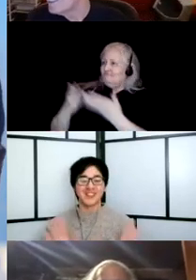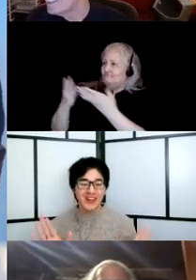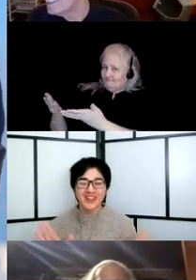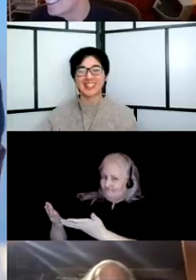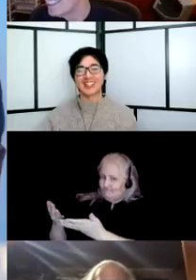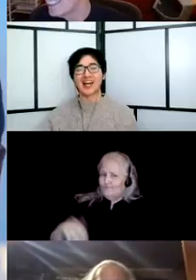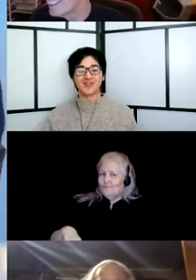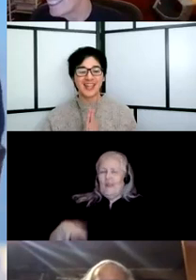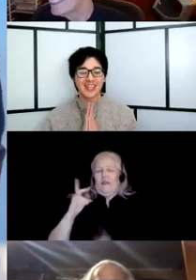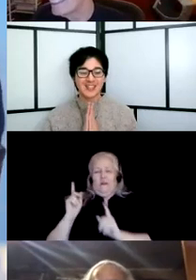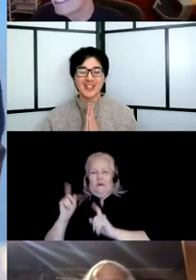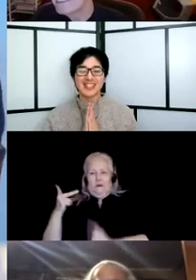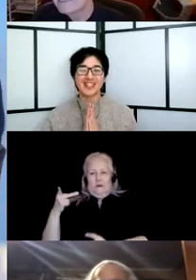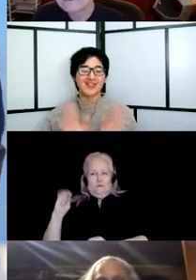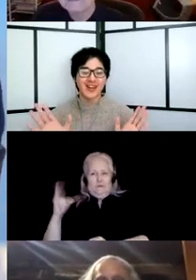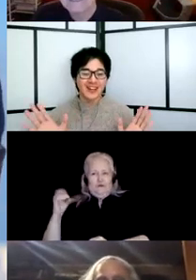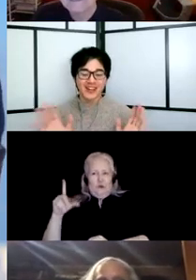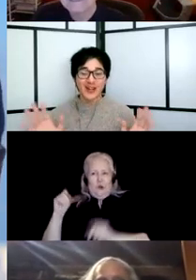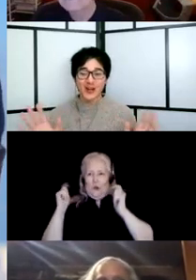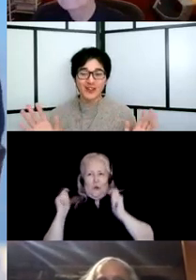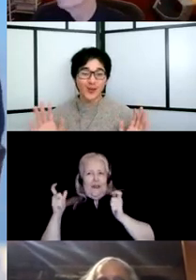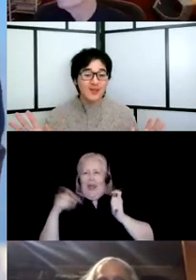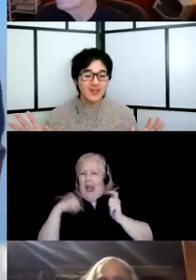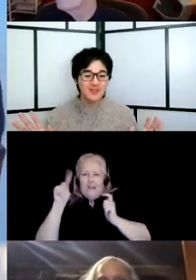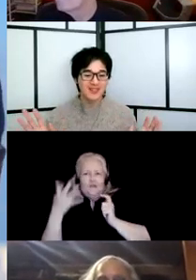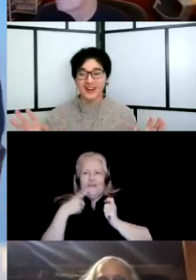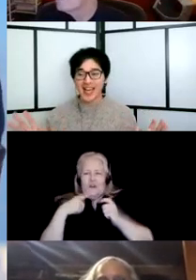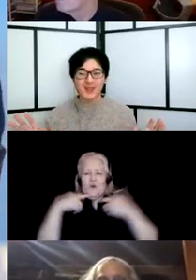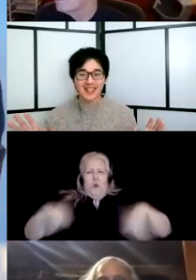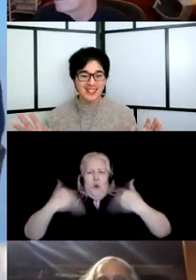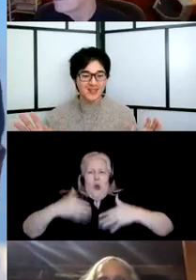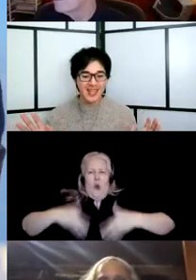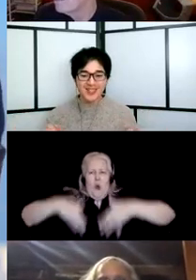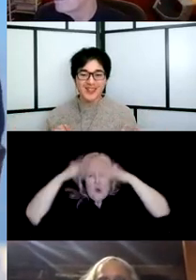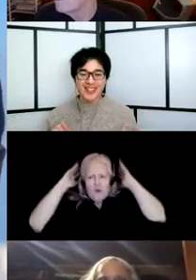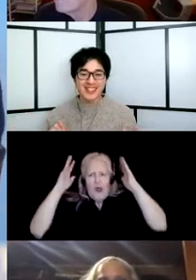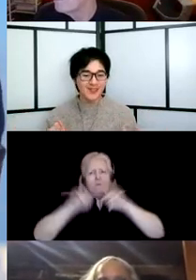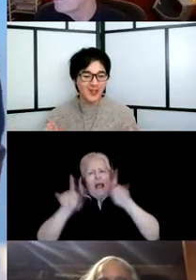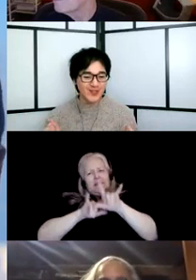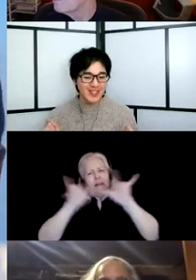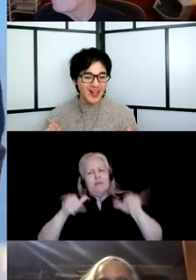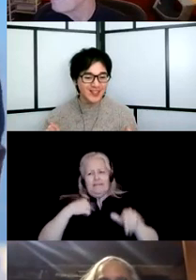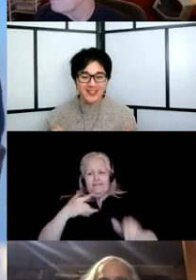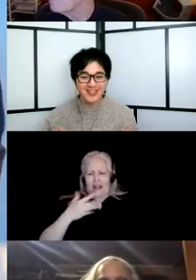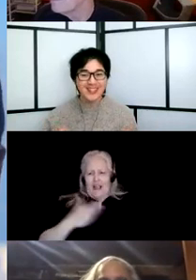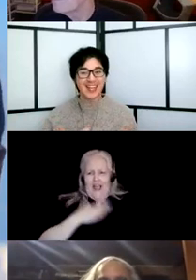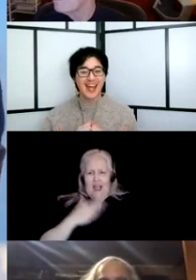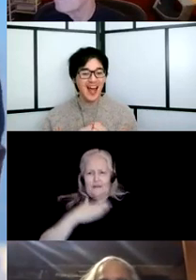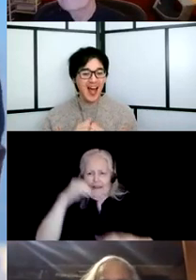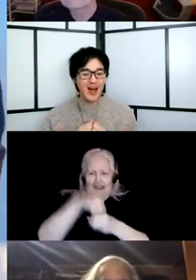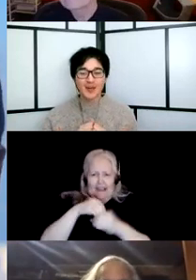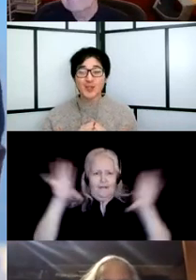Just very quickly, I just want to say that I'm very, very overwhelmed, but very happy at the same time to be in the same room as all of you.